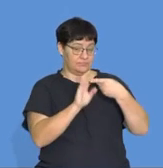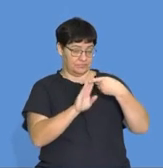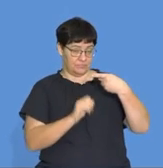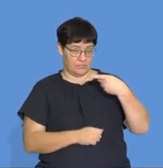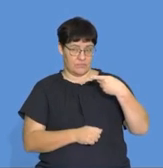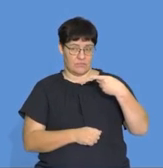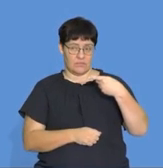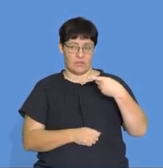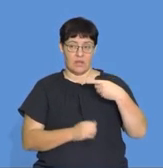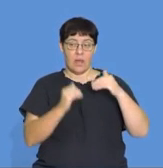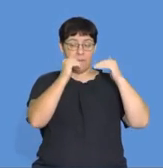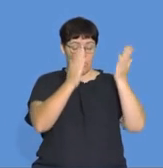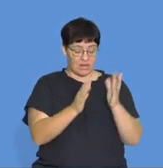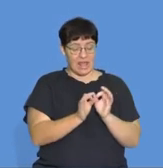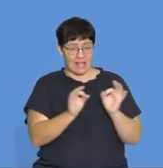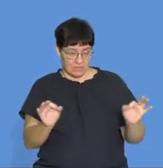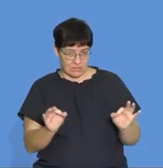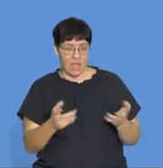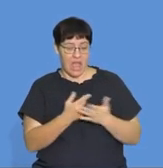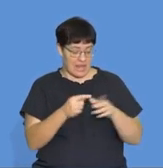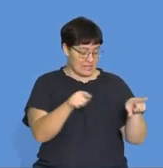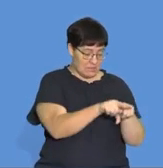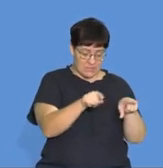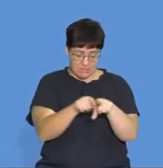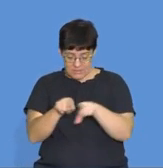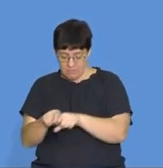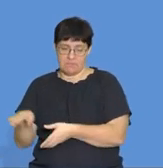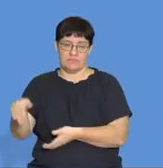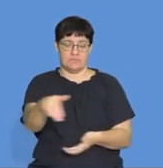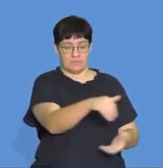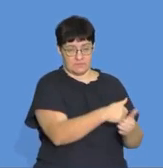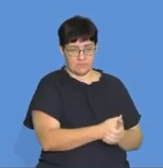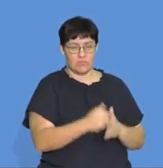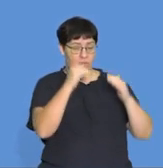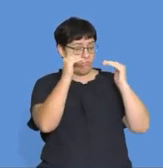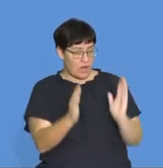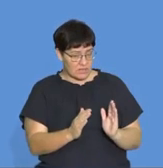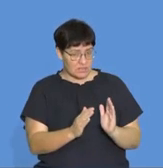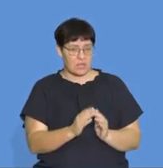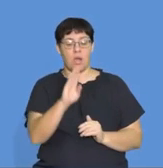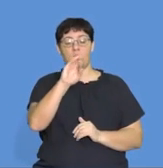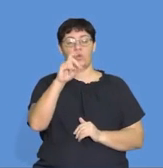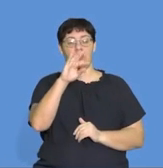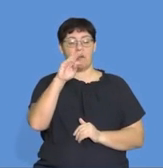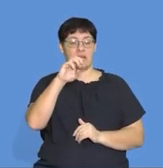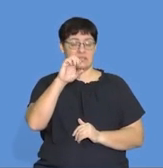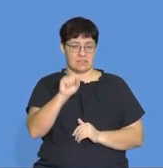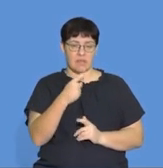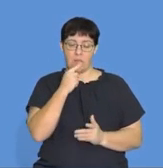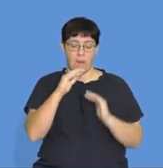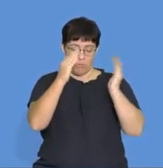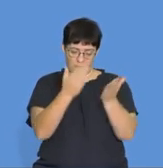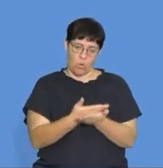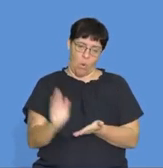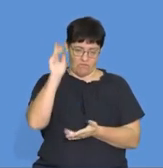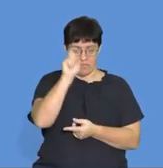the brackets and collect like terms. Whenever there is brackets, you know, Bodmer says always get rid of the